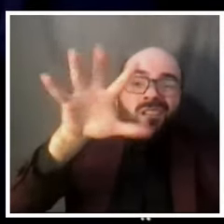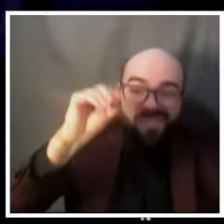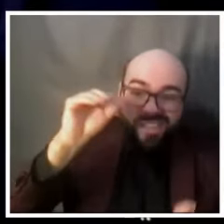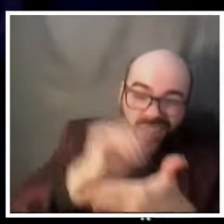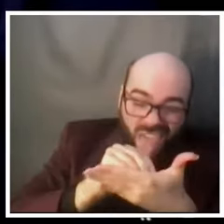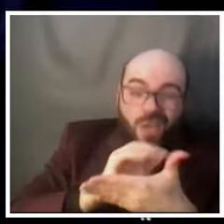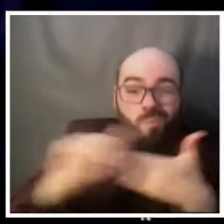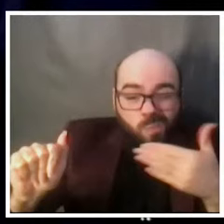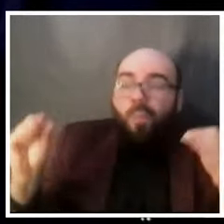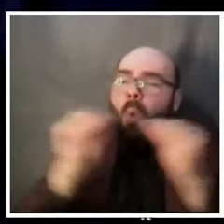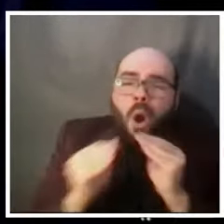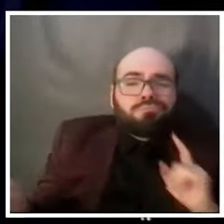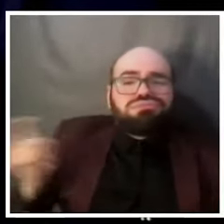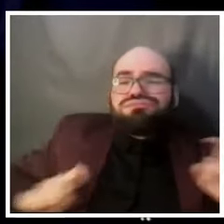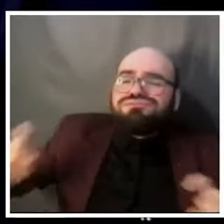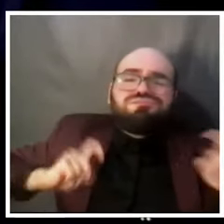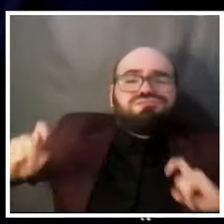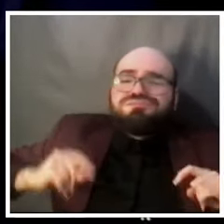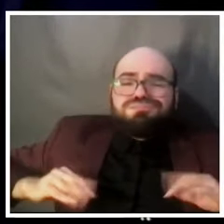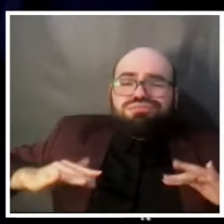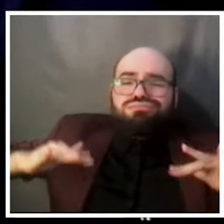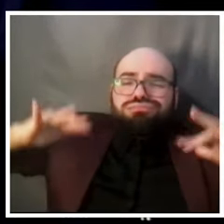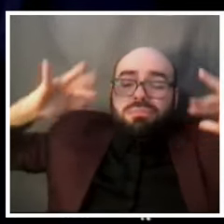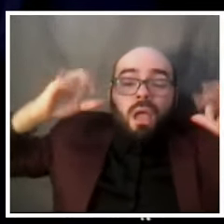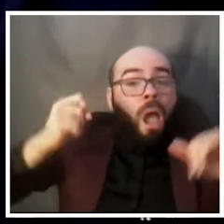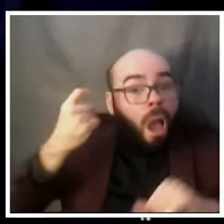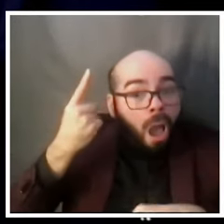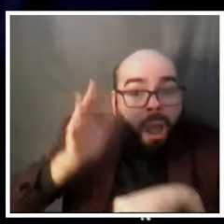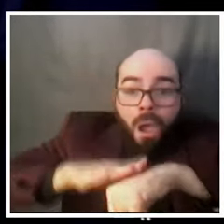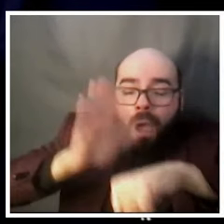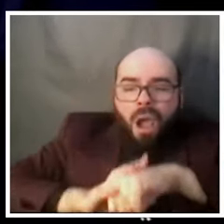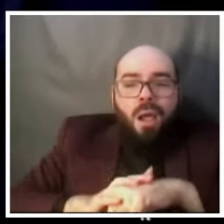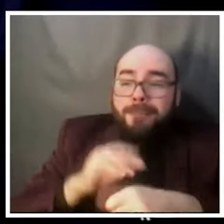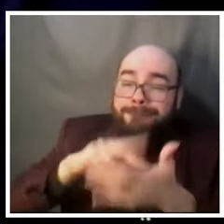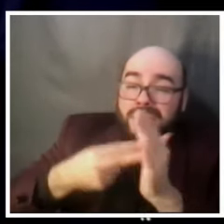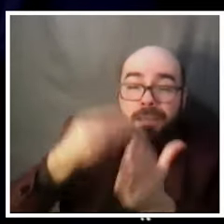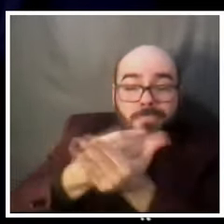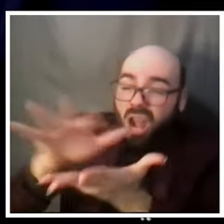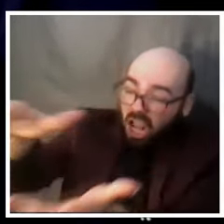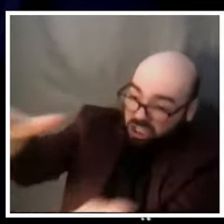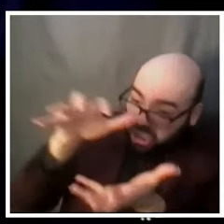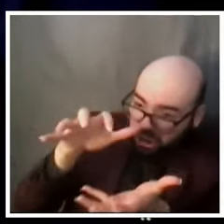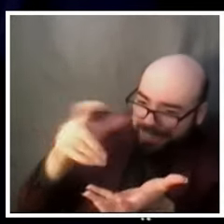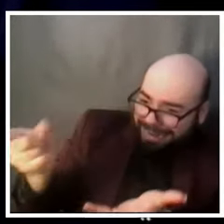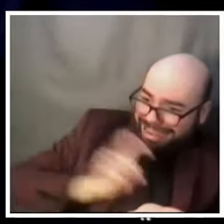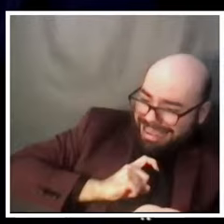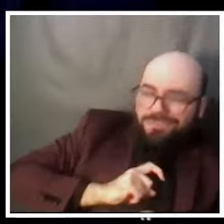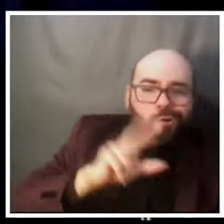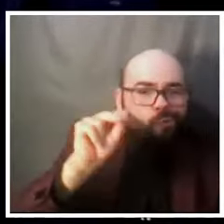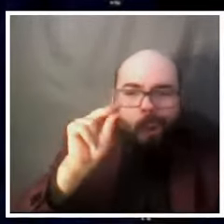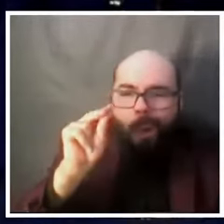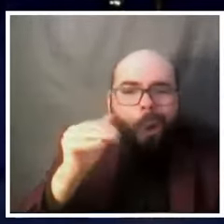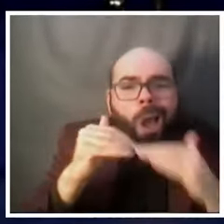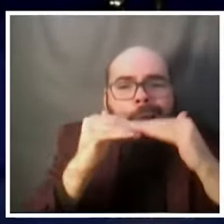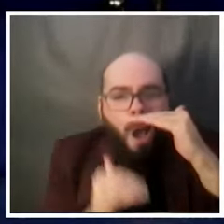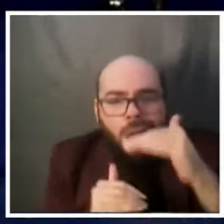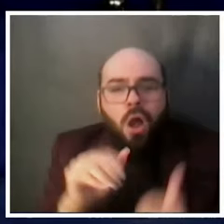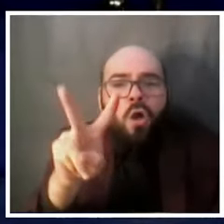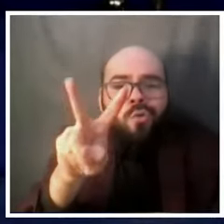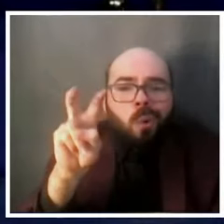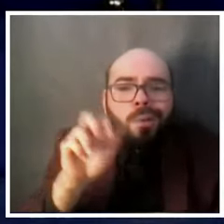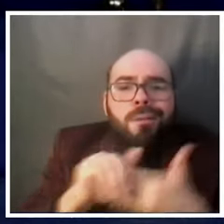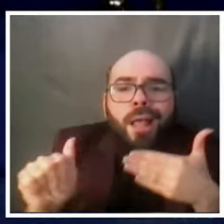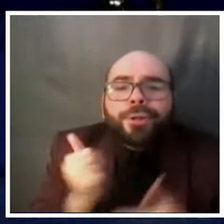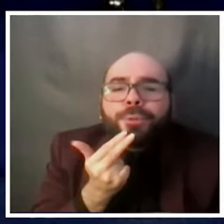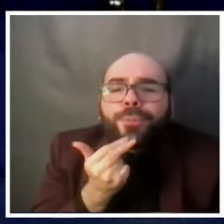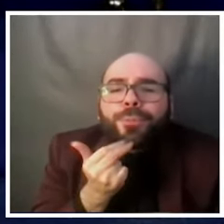97% of these contributions were under $200. It matters. You matter.